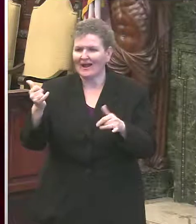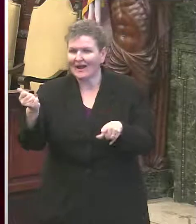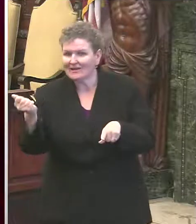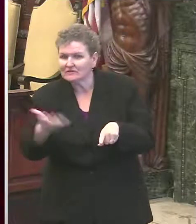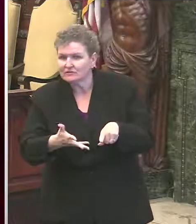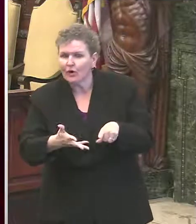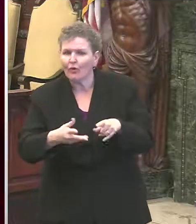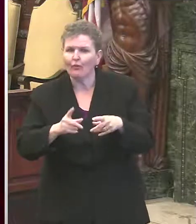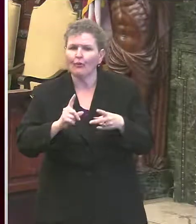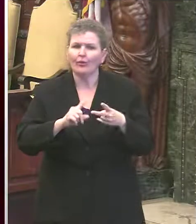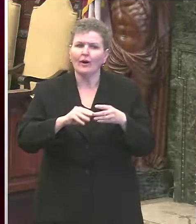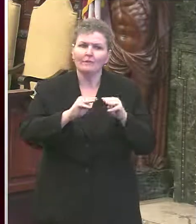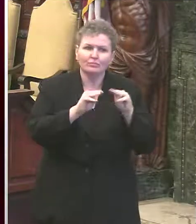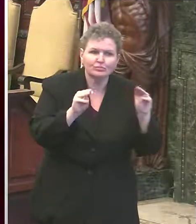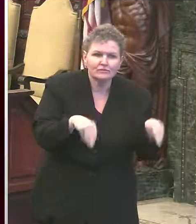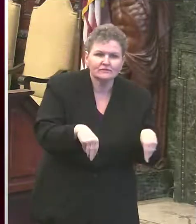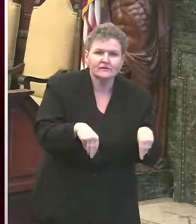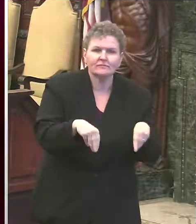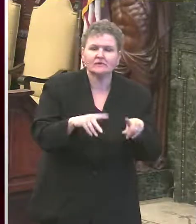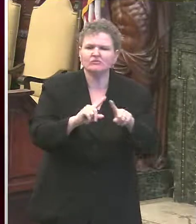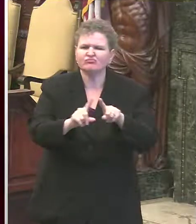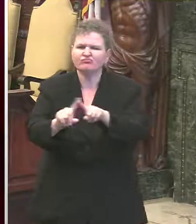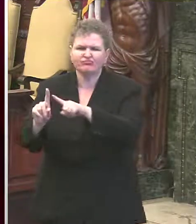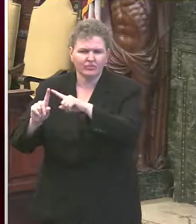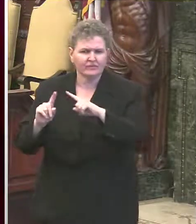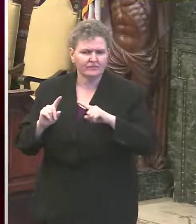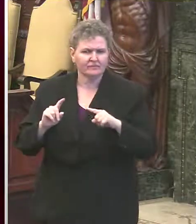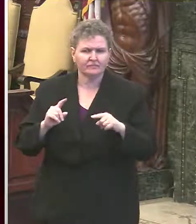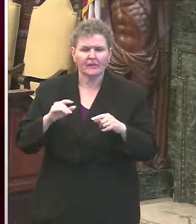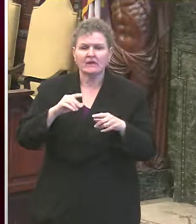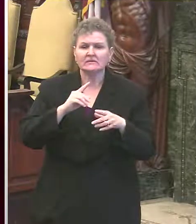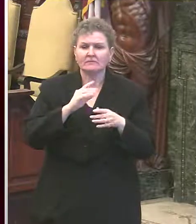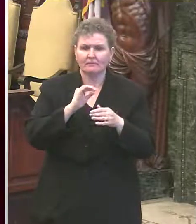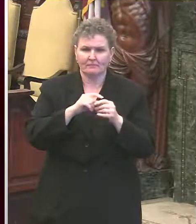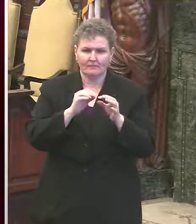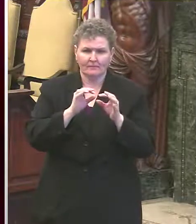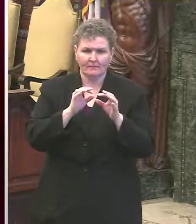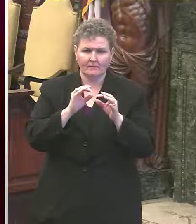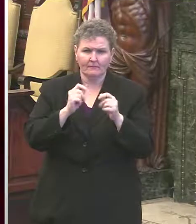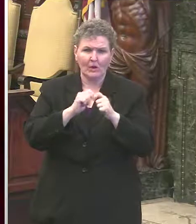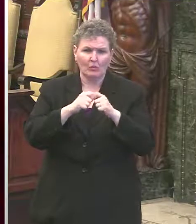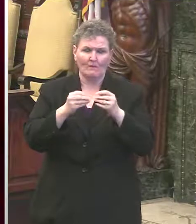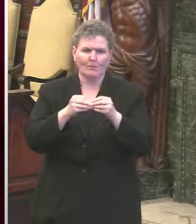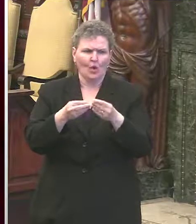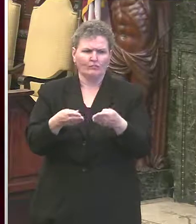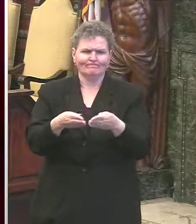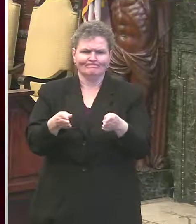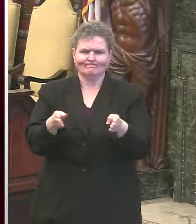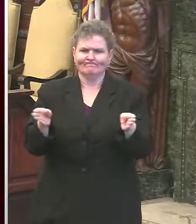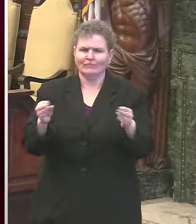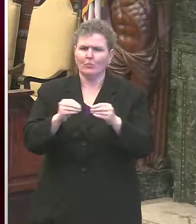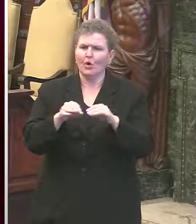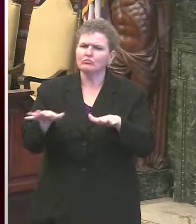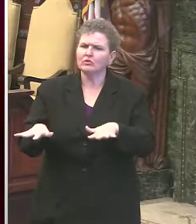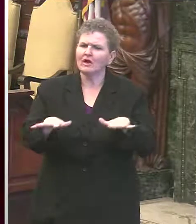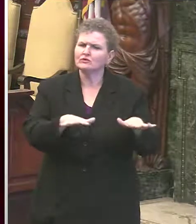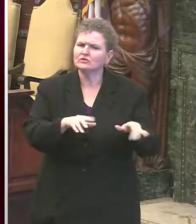theaters, museums? It would probably be part of our broader relaxation restrictions, yes. Okay, perfect. Thank you.